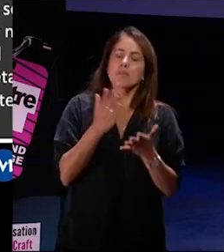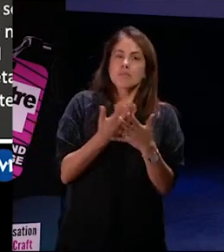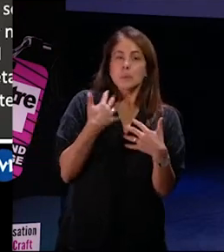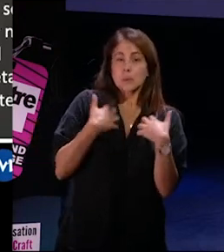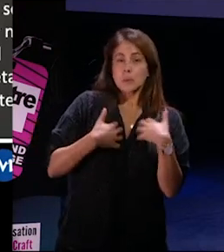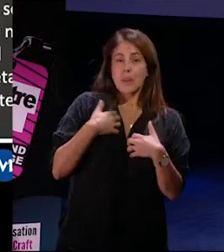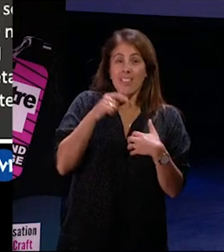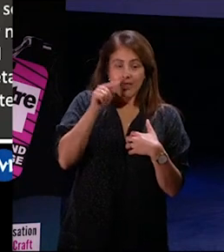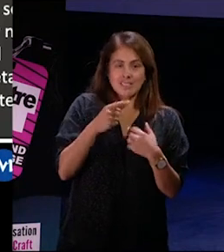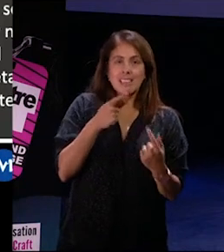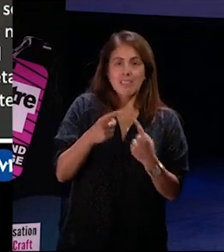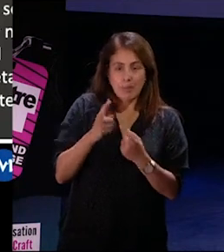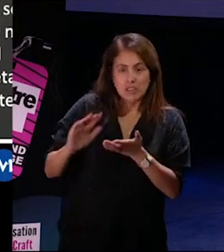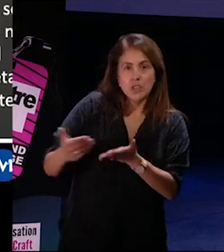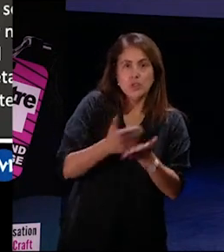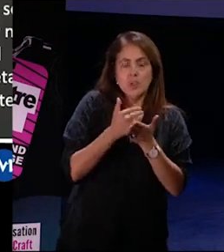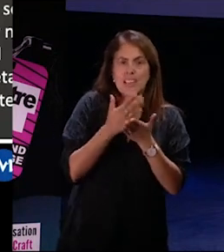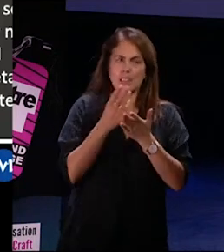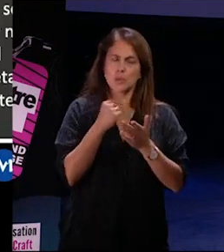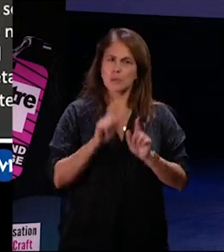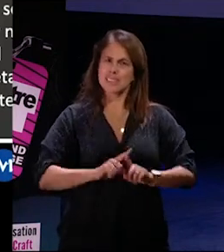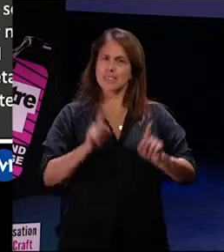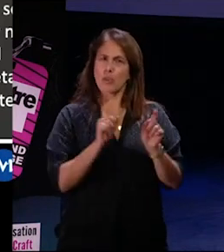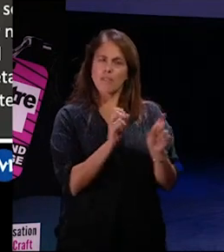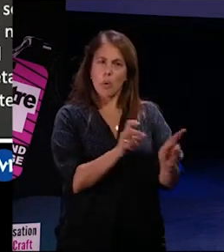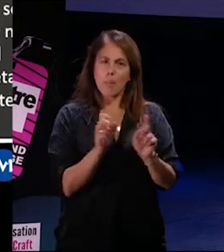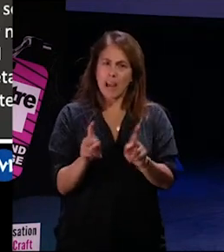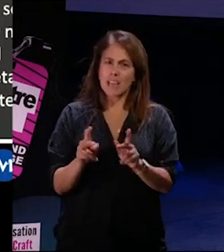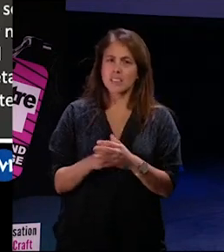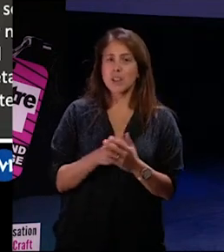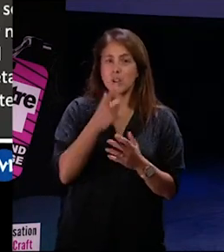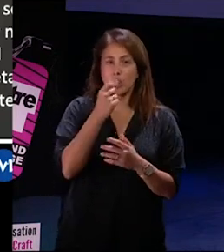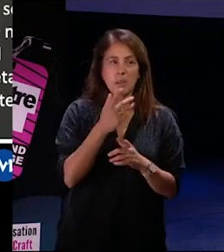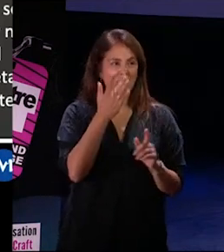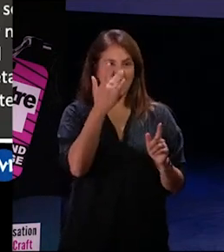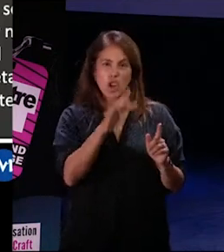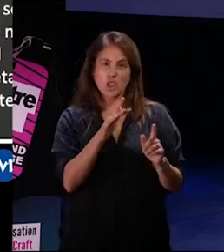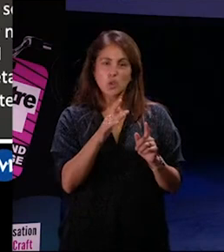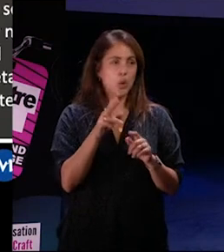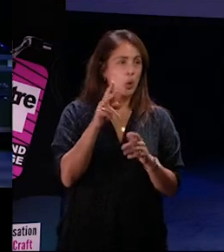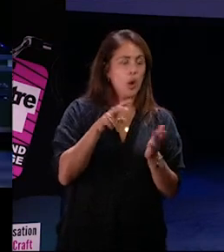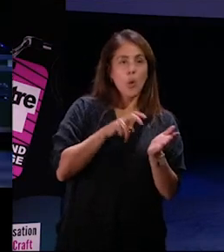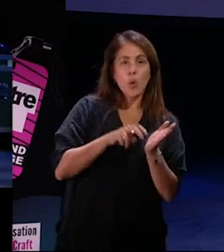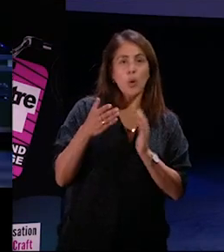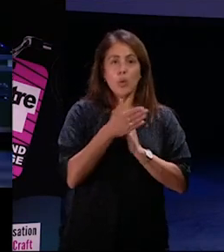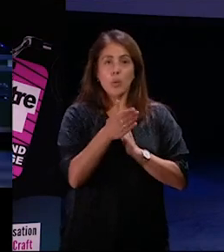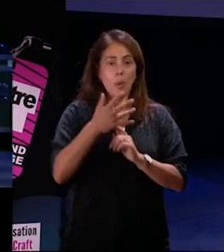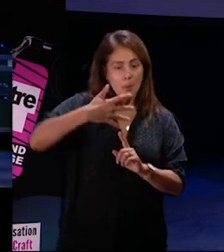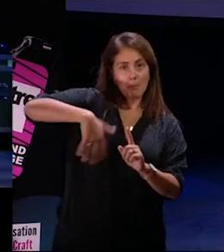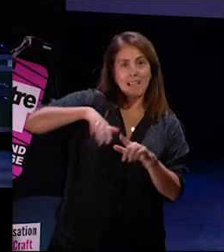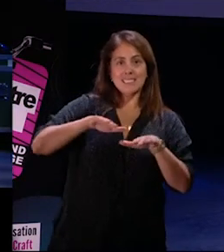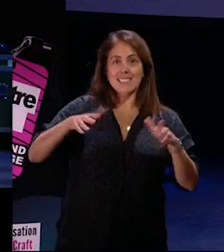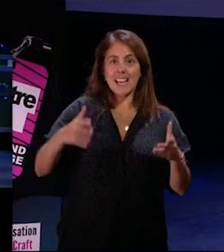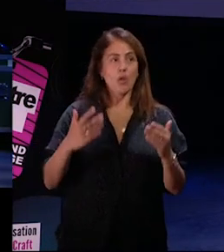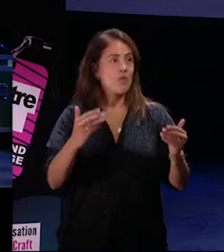take that information and maybe use it in a different format. For example, you could do virtual walkthroughs of the backstage area or the front of